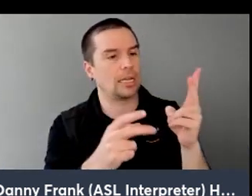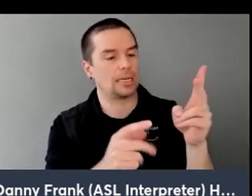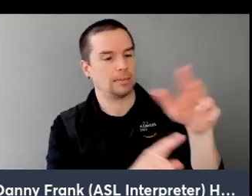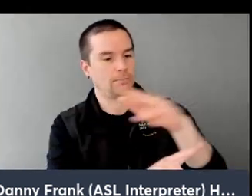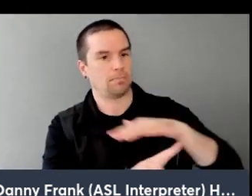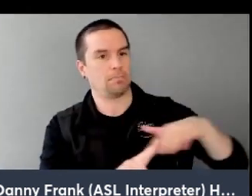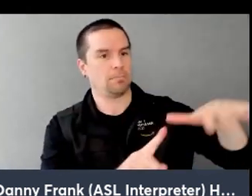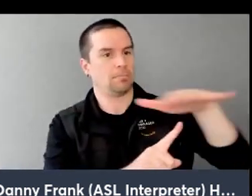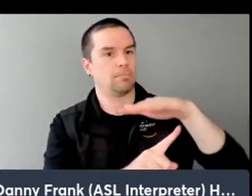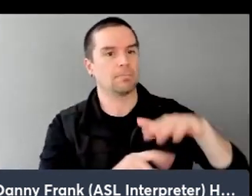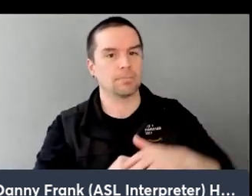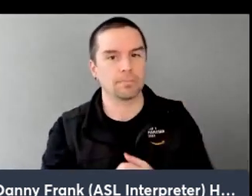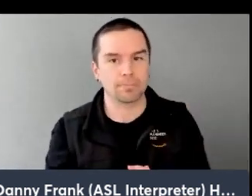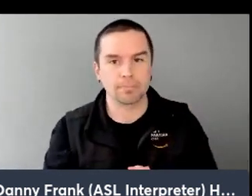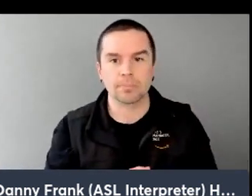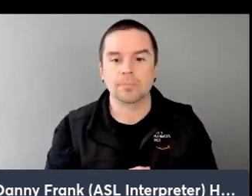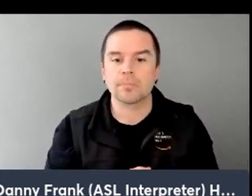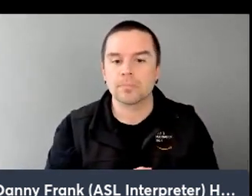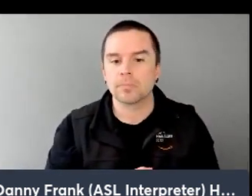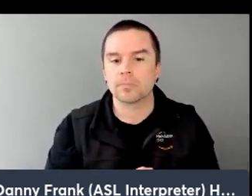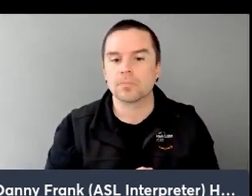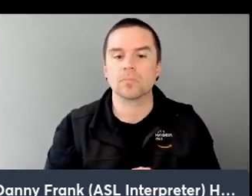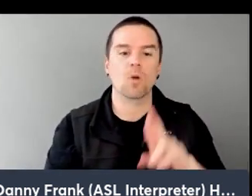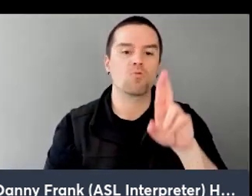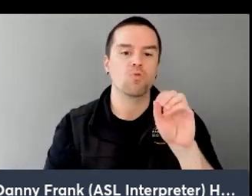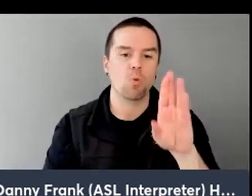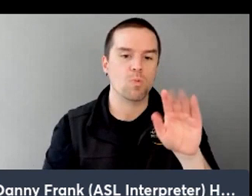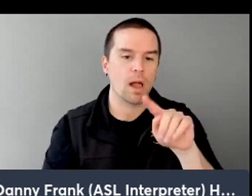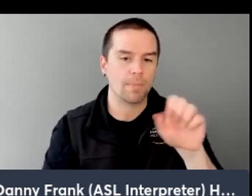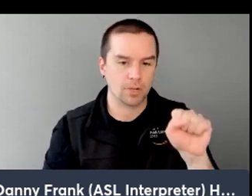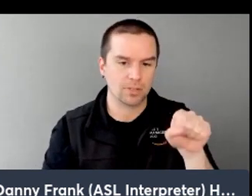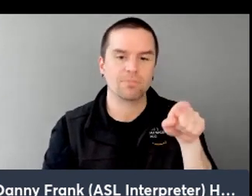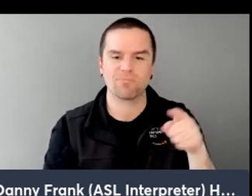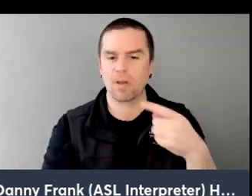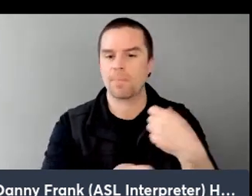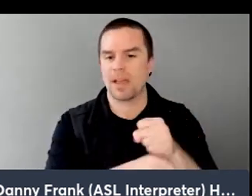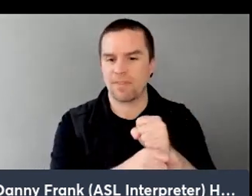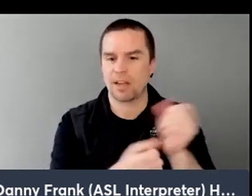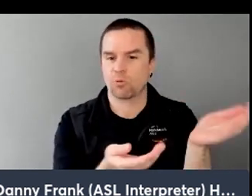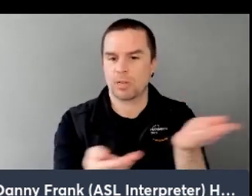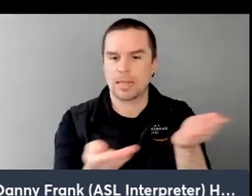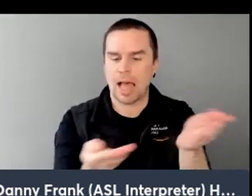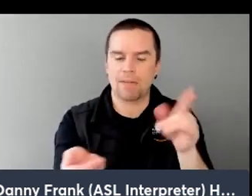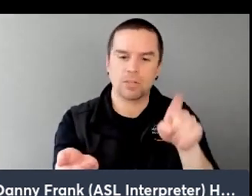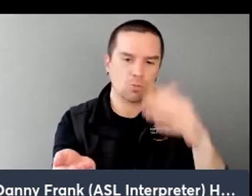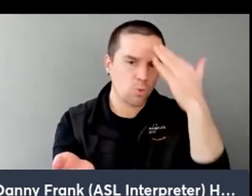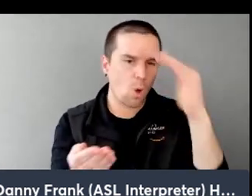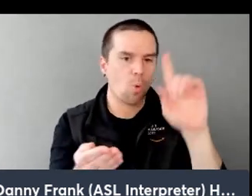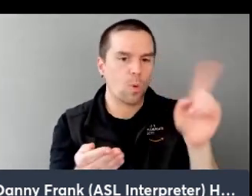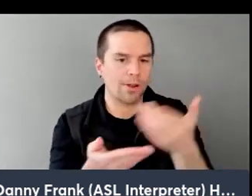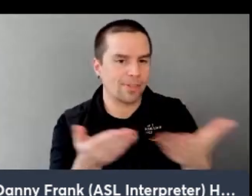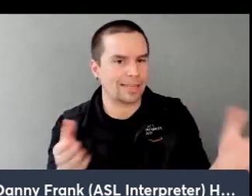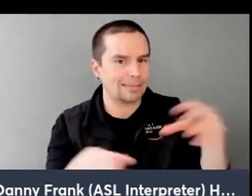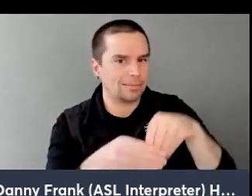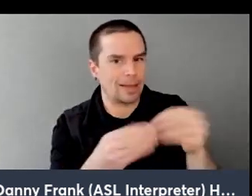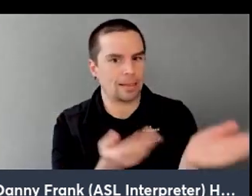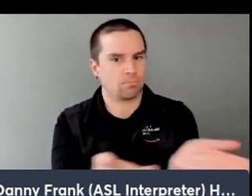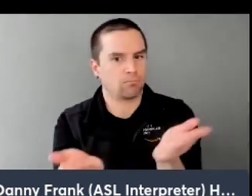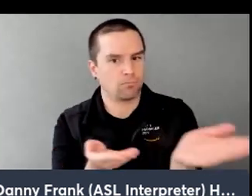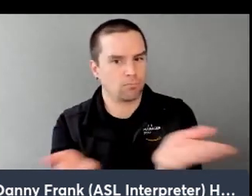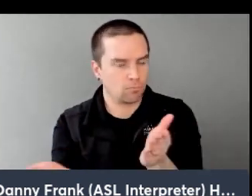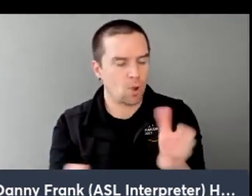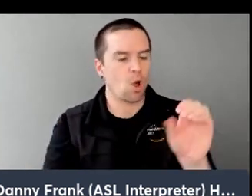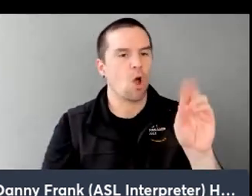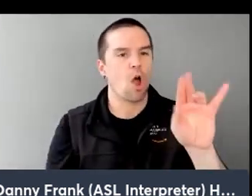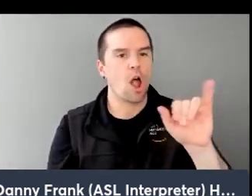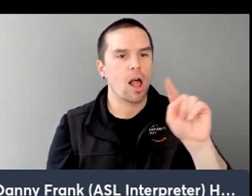So robots that are in a manufacturing line need to perceive where things are, like the things that are picking up. So like doing object detection